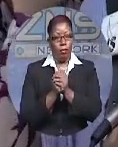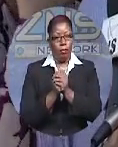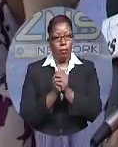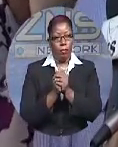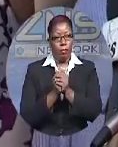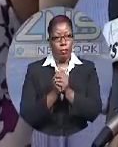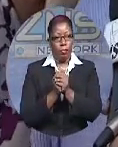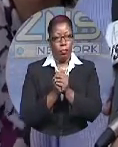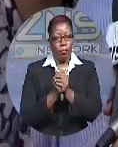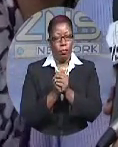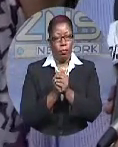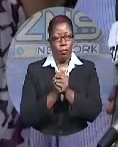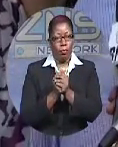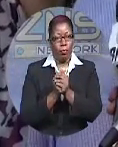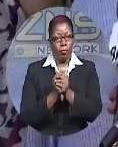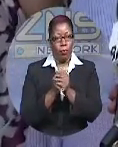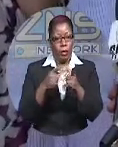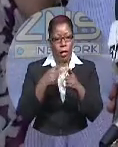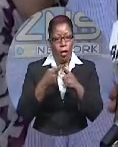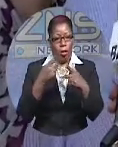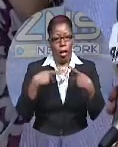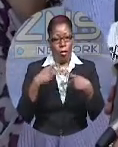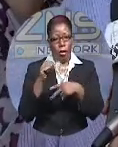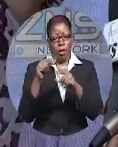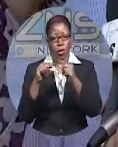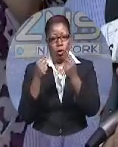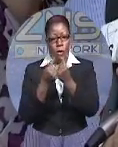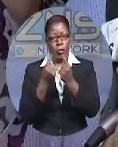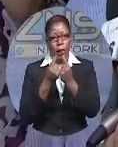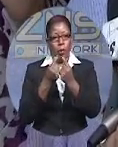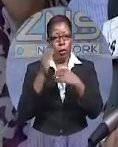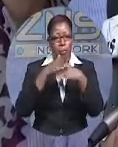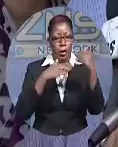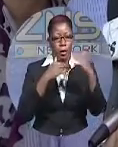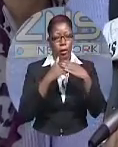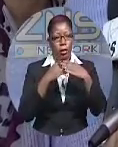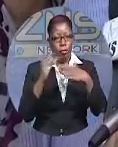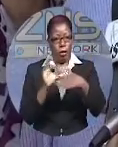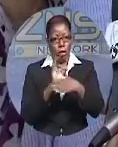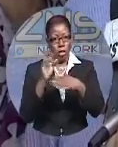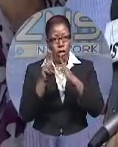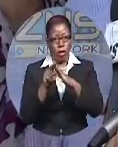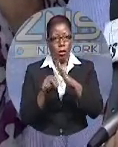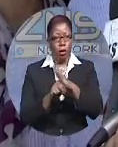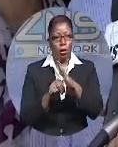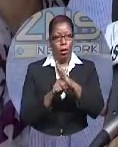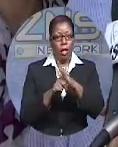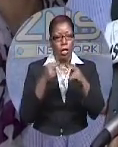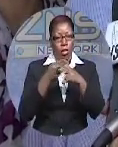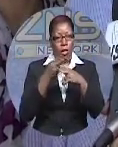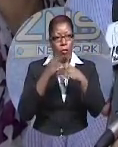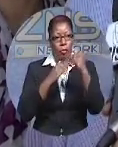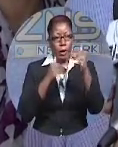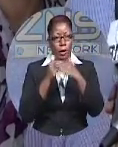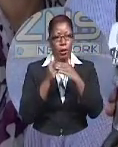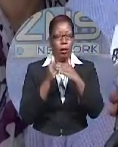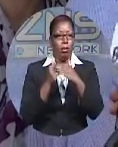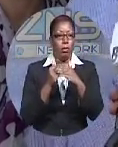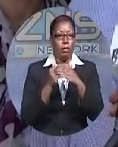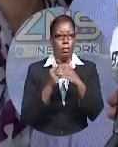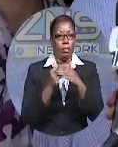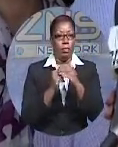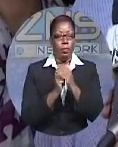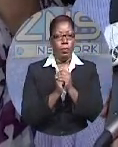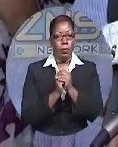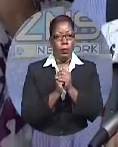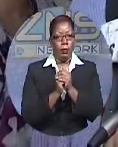will build the basic foundation and the superstructure for the building to complete this, what I